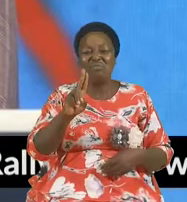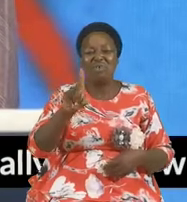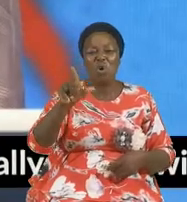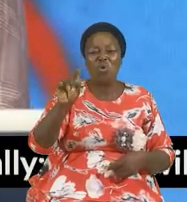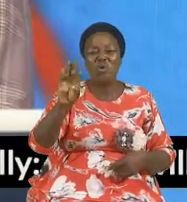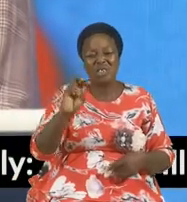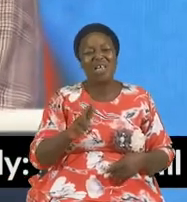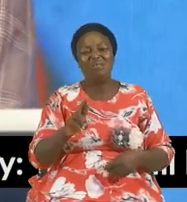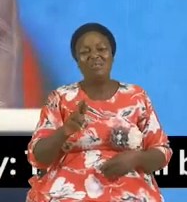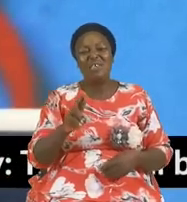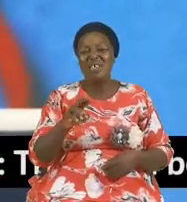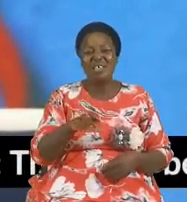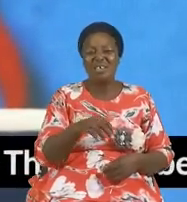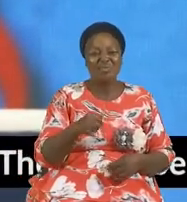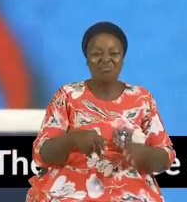so-called cancer,